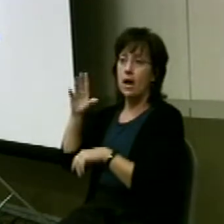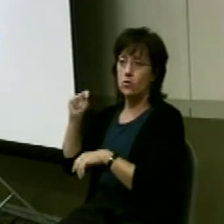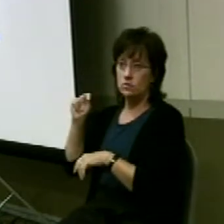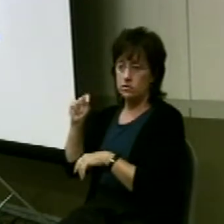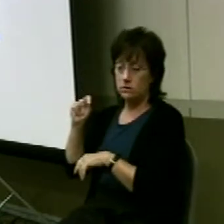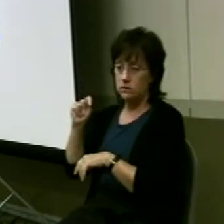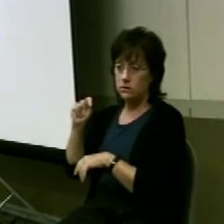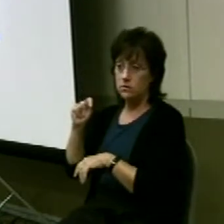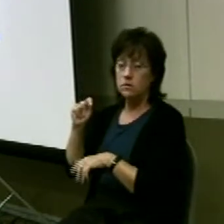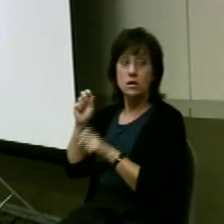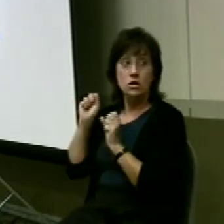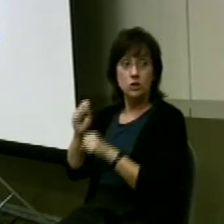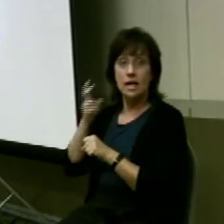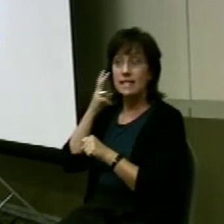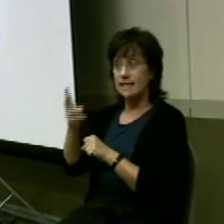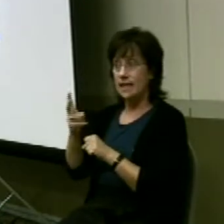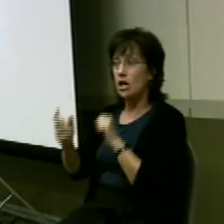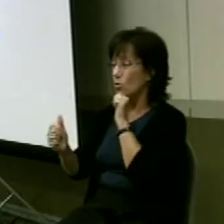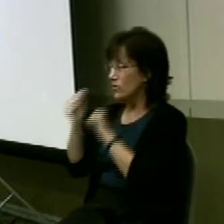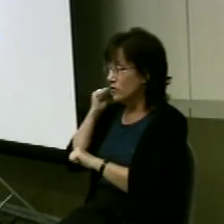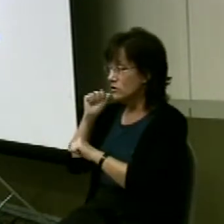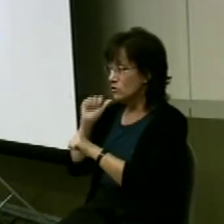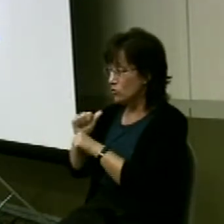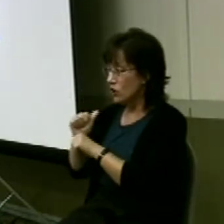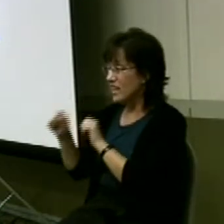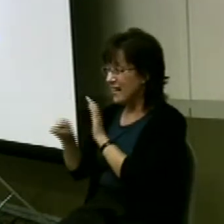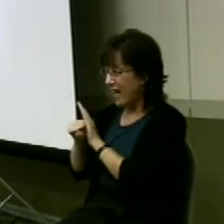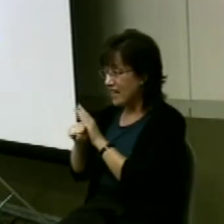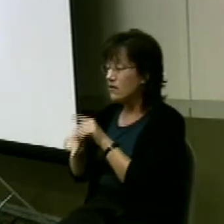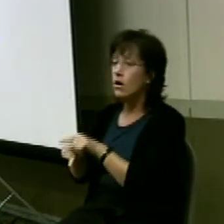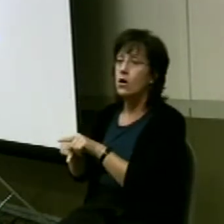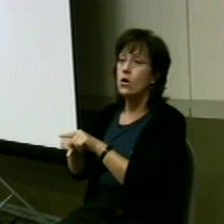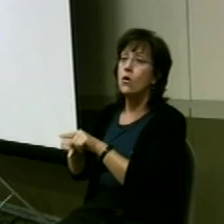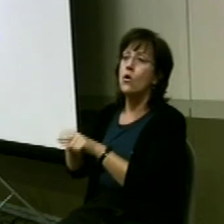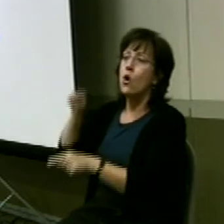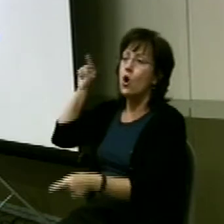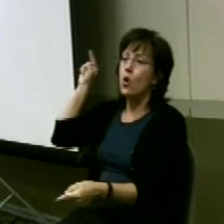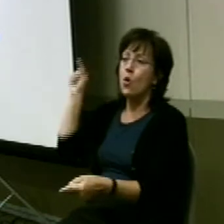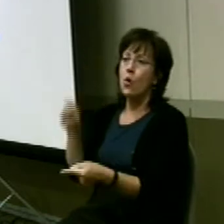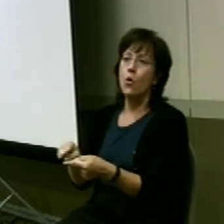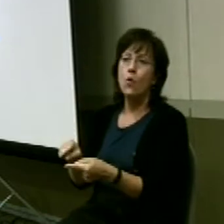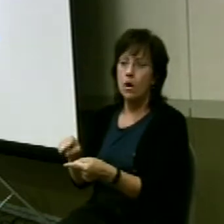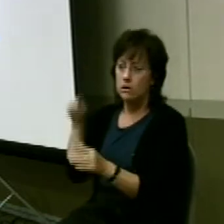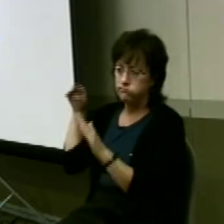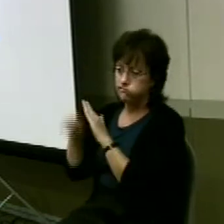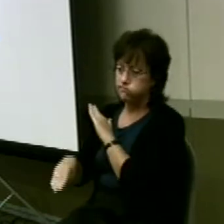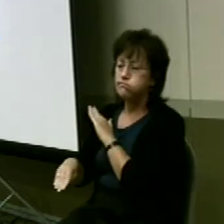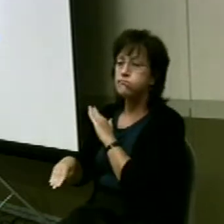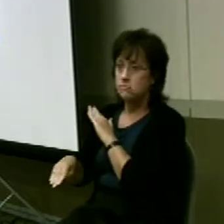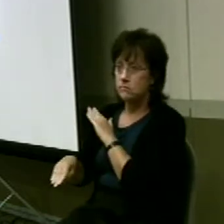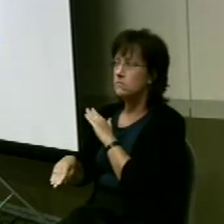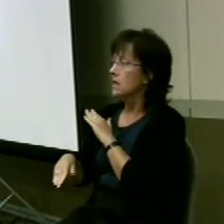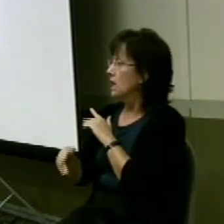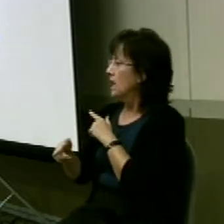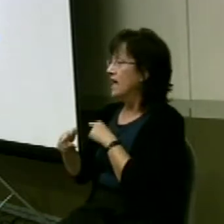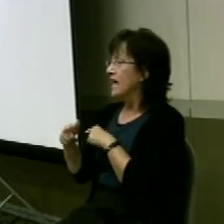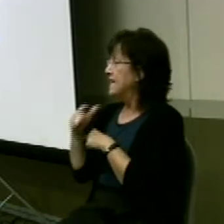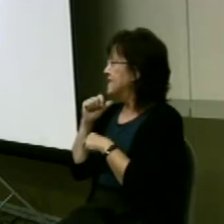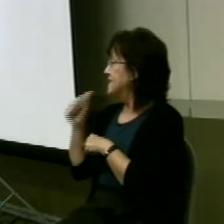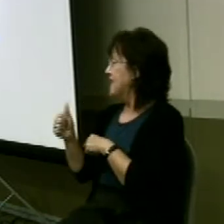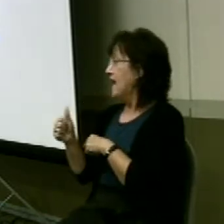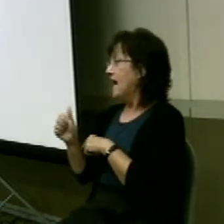work negatively, and timeouts. As you can see, the refusal to work negatively has significantly